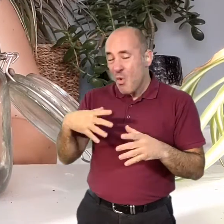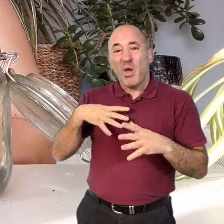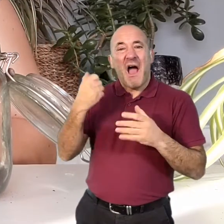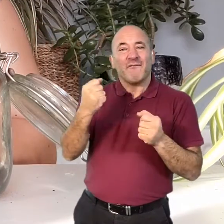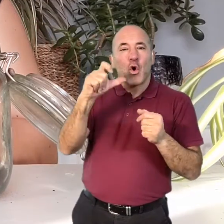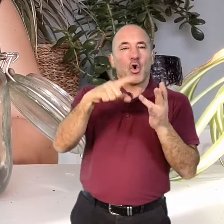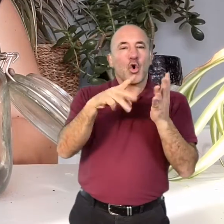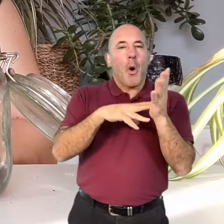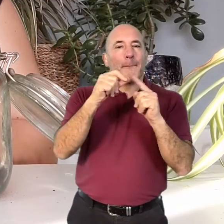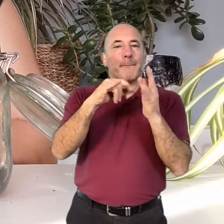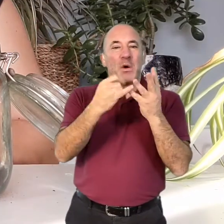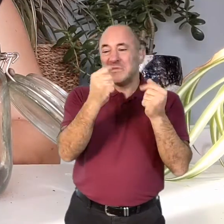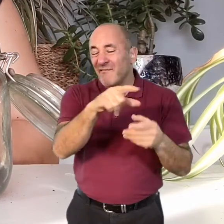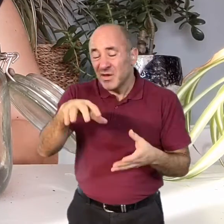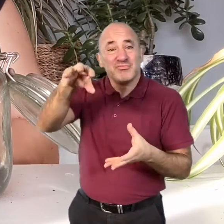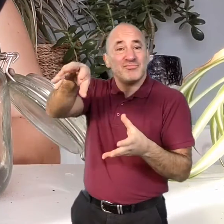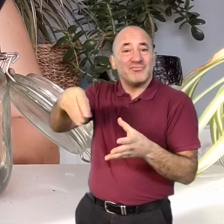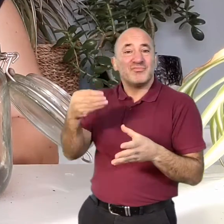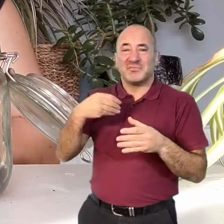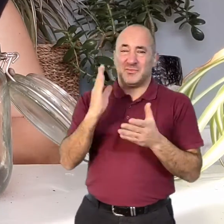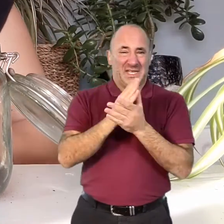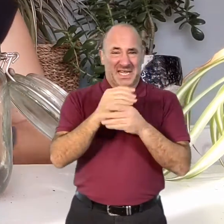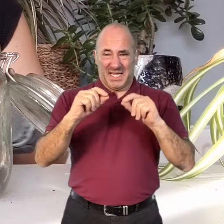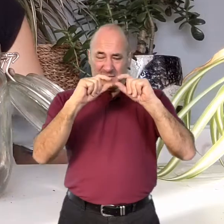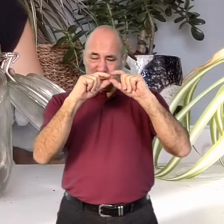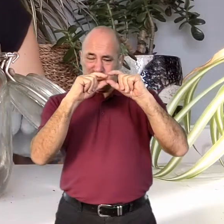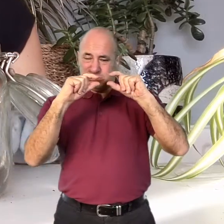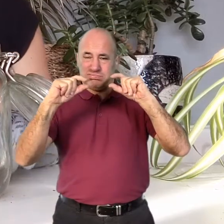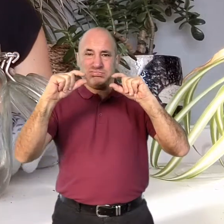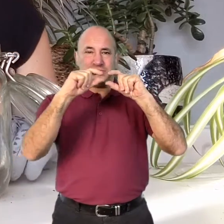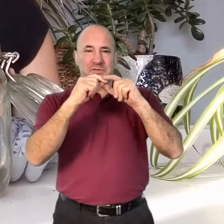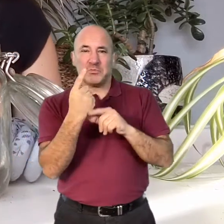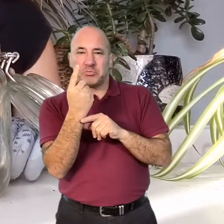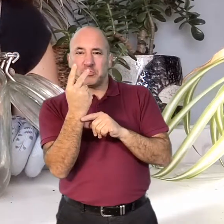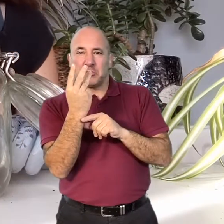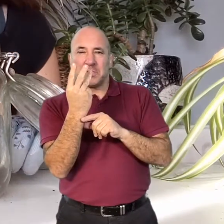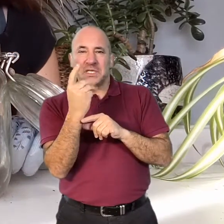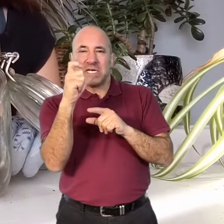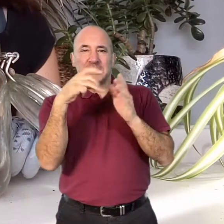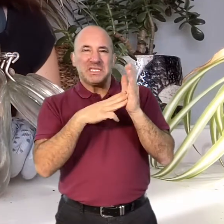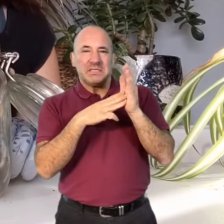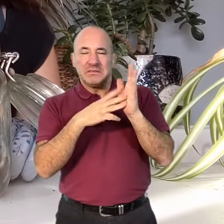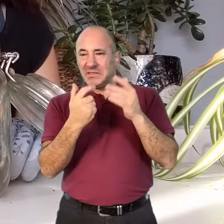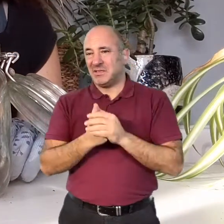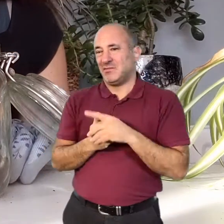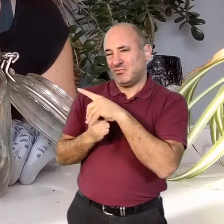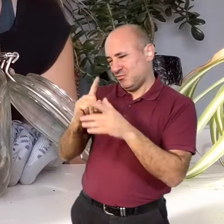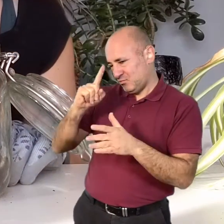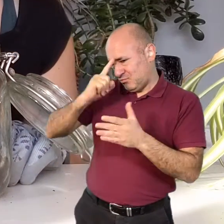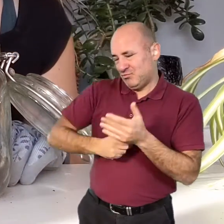some compost in, and you want to add a